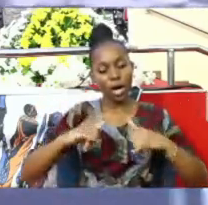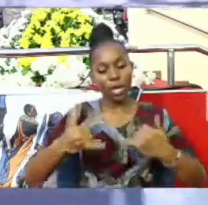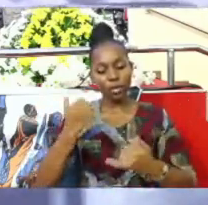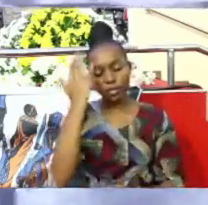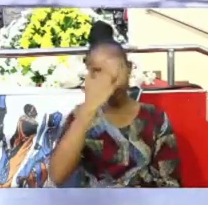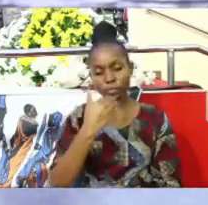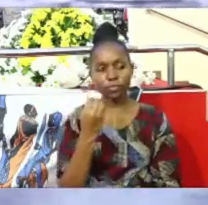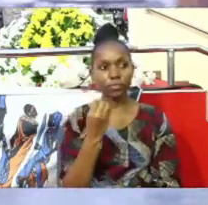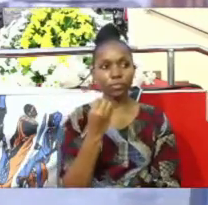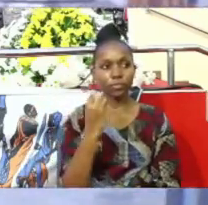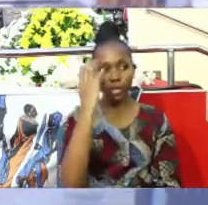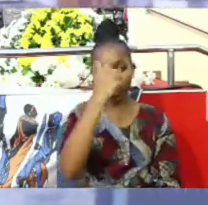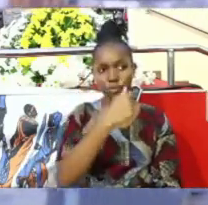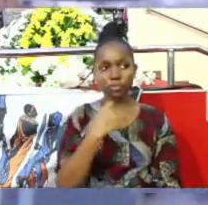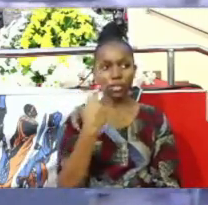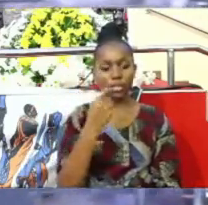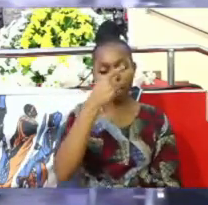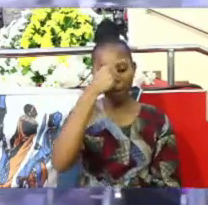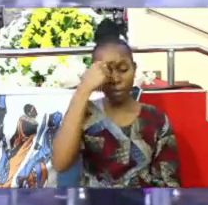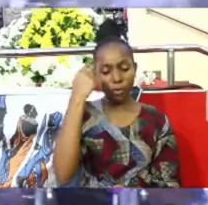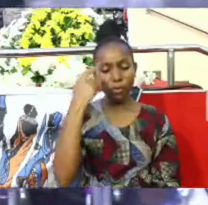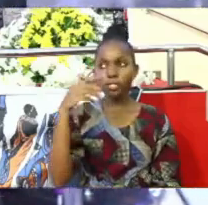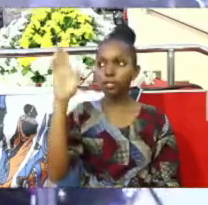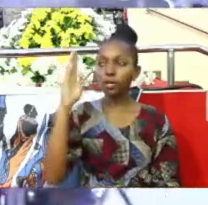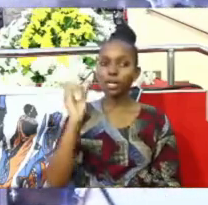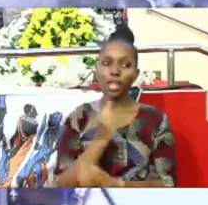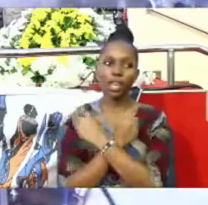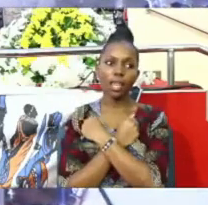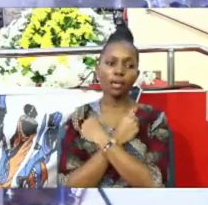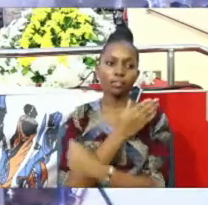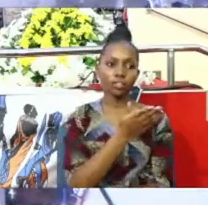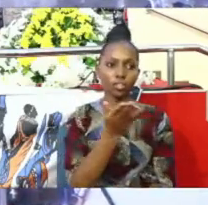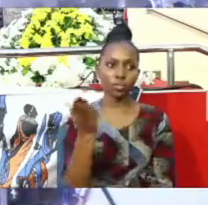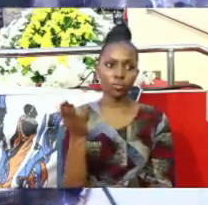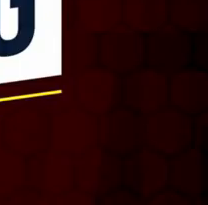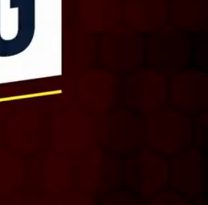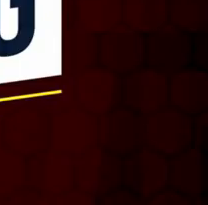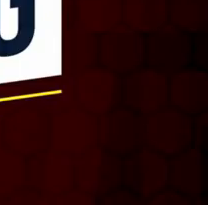you. In Jesus' mighty name. God bless you.